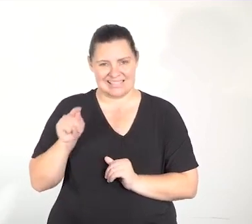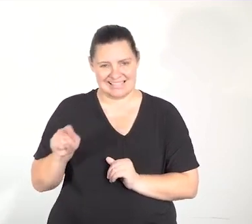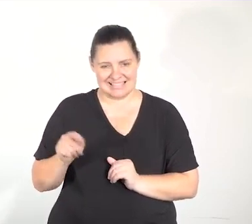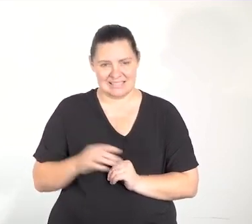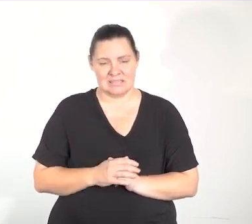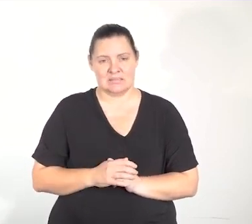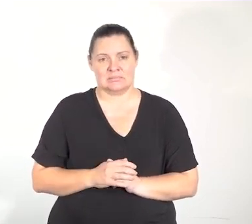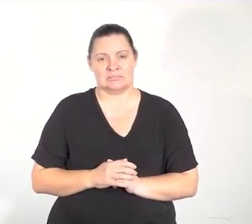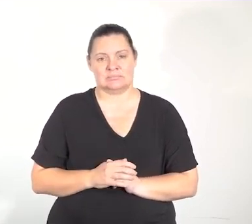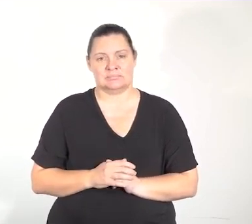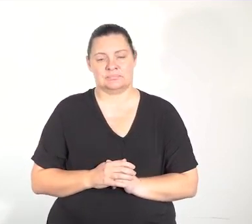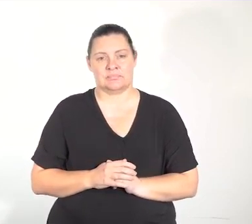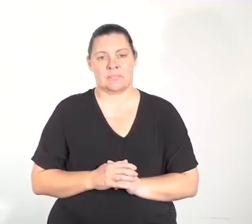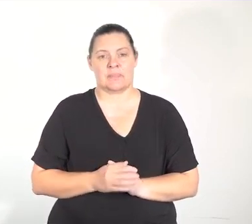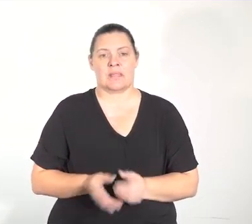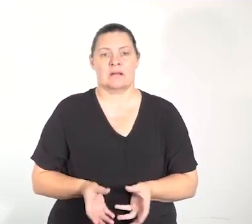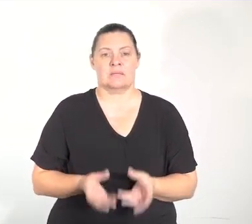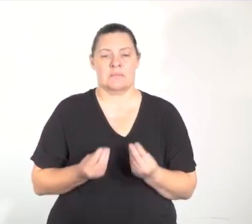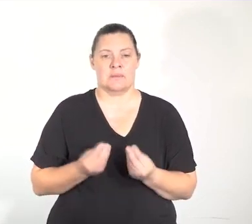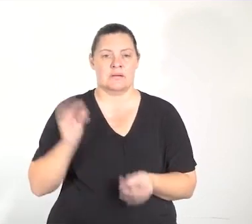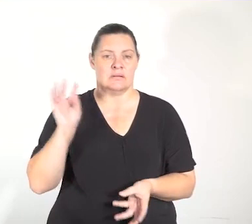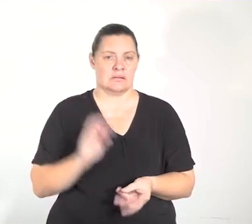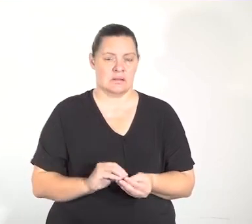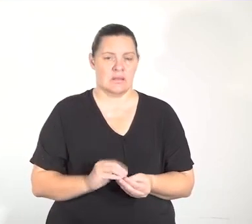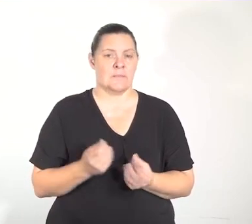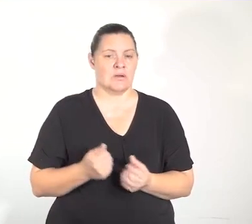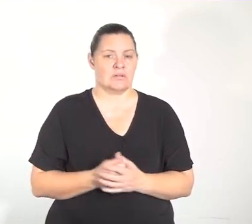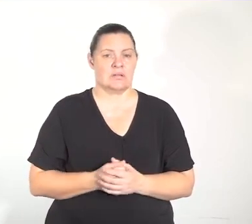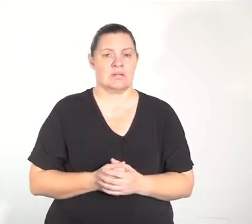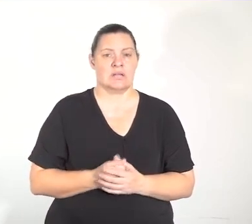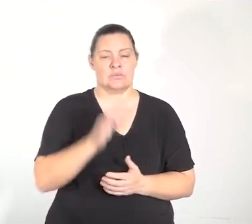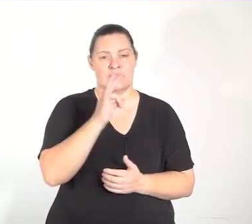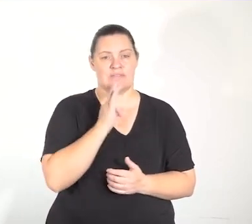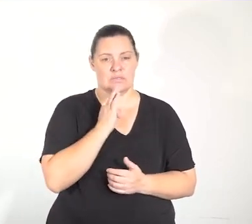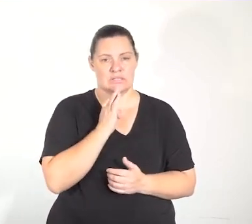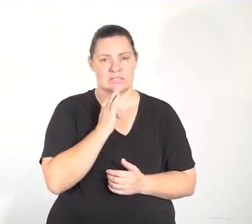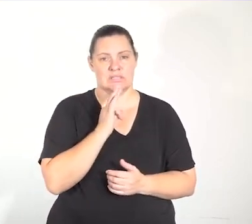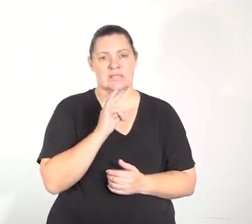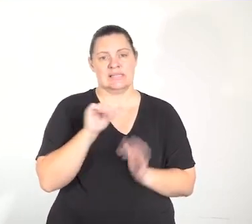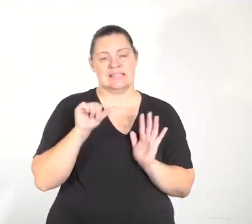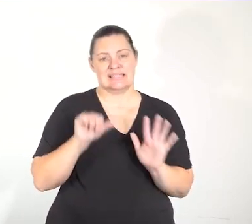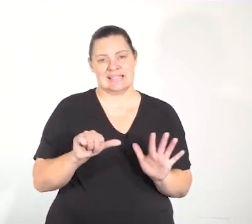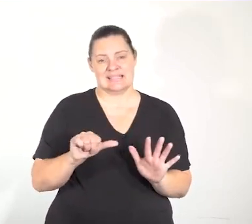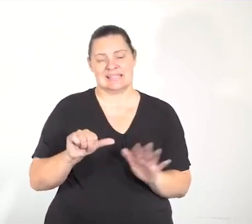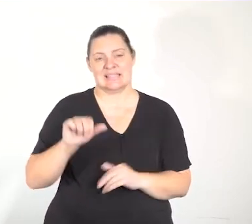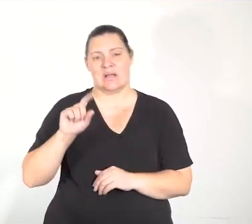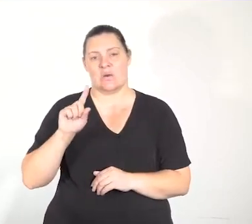has gained interest, and that will give us a total answer of